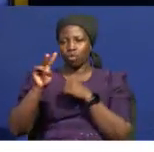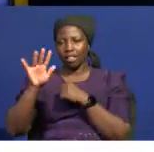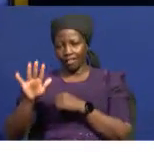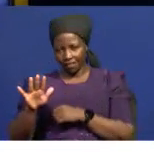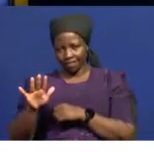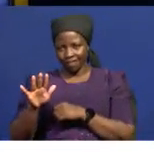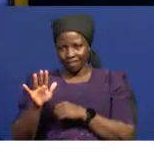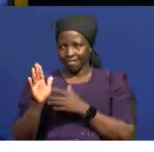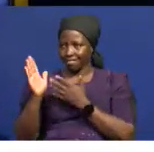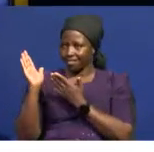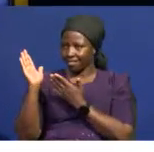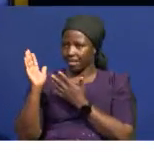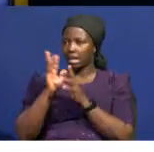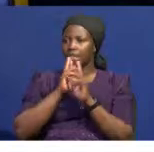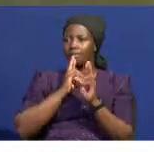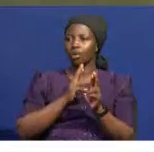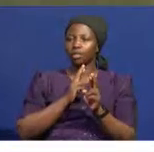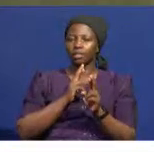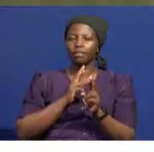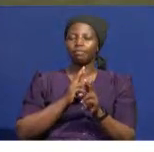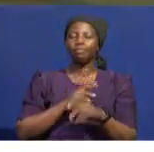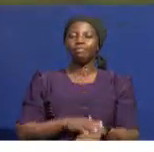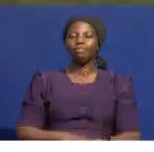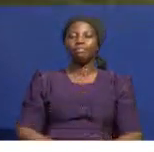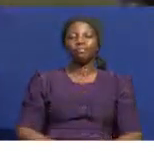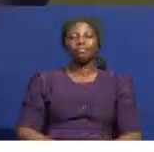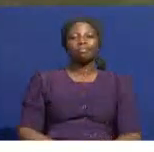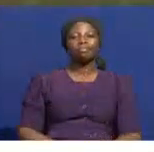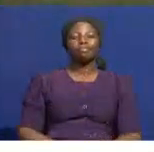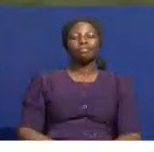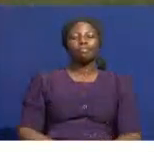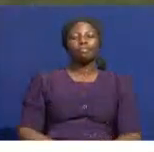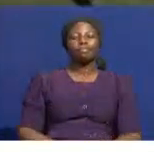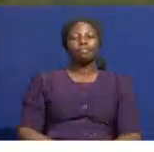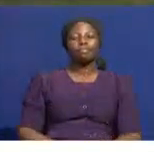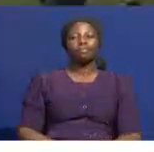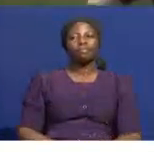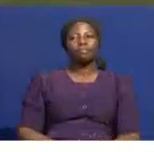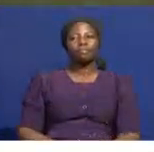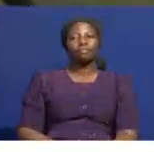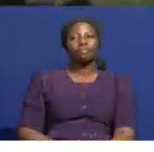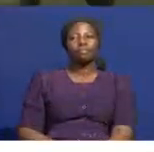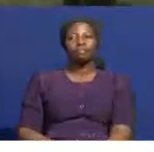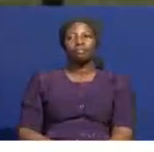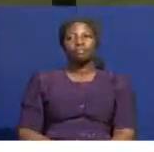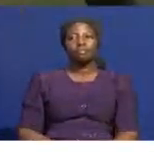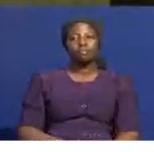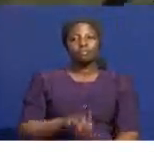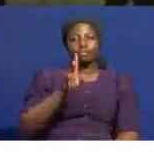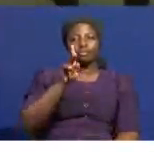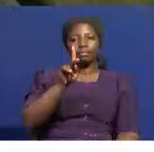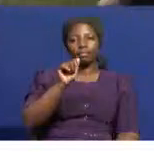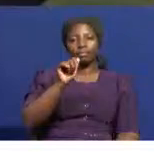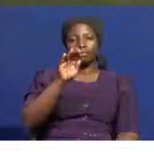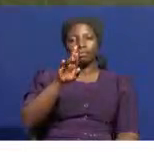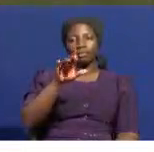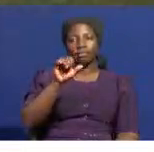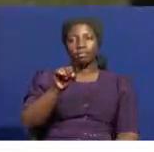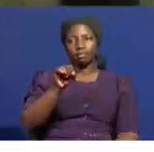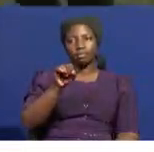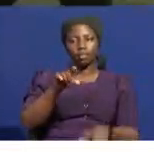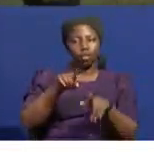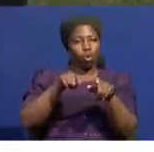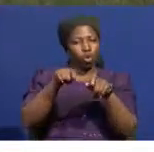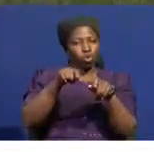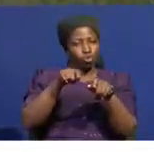28-25. This is our report. Brian Tonya, Barry Robinson. Kabras Sugar RFC were in